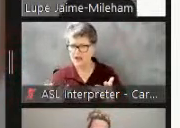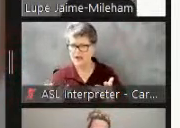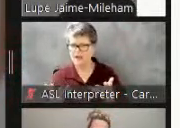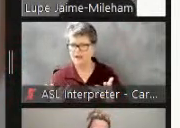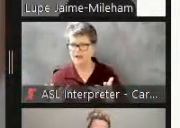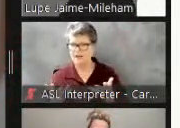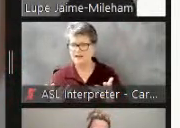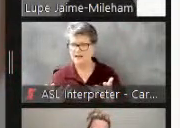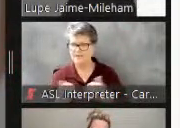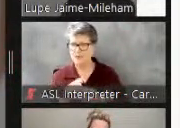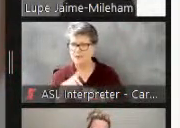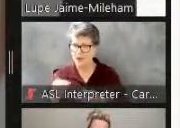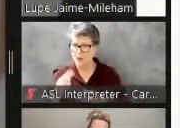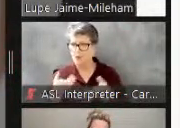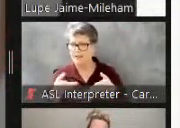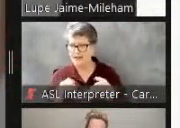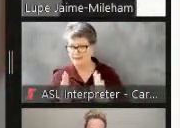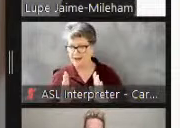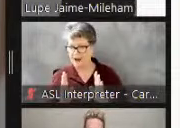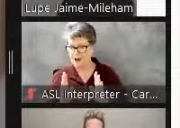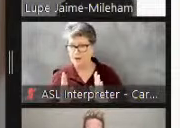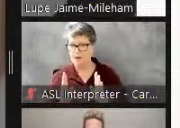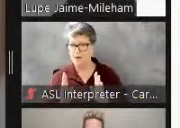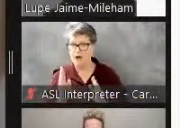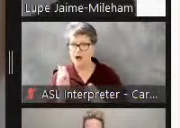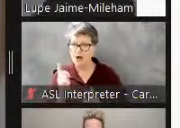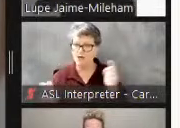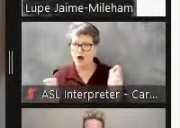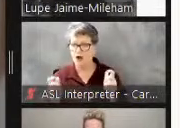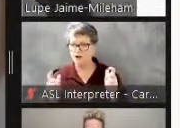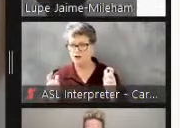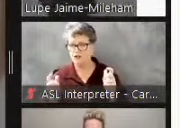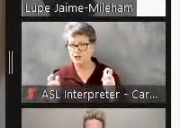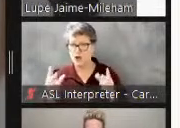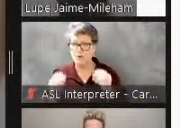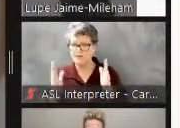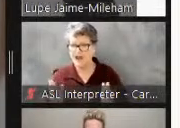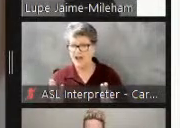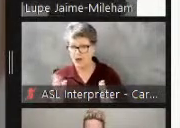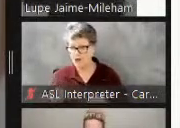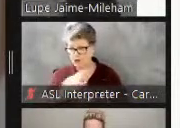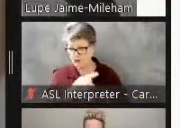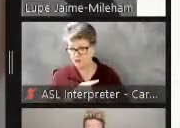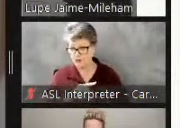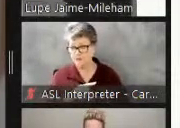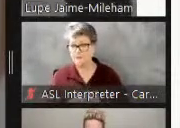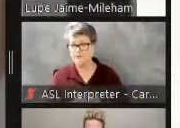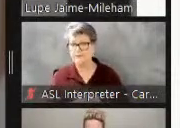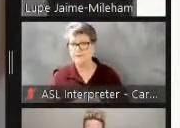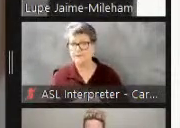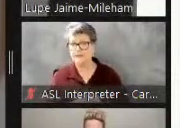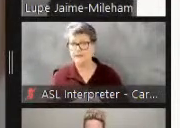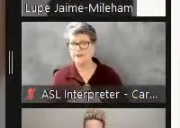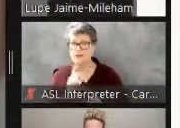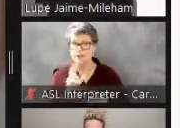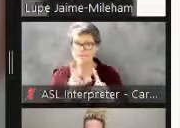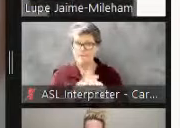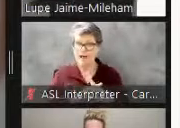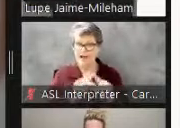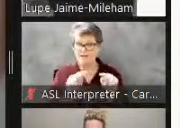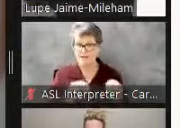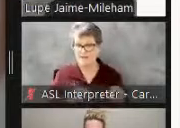they only allowed large providers to apply for